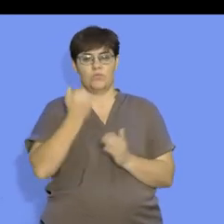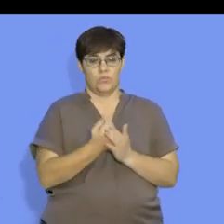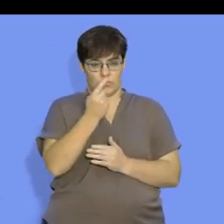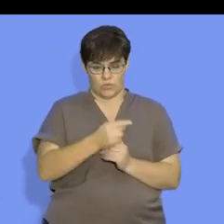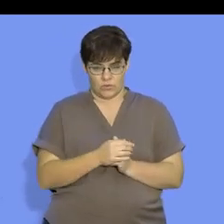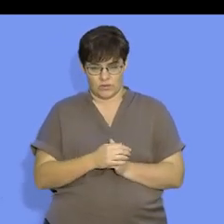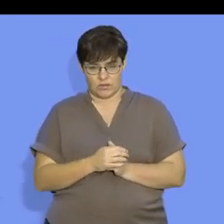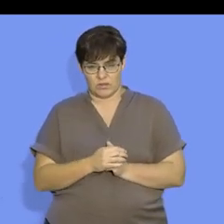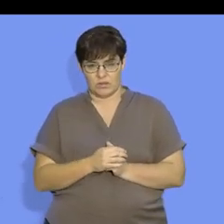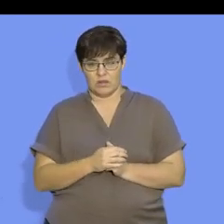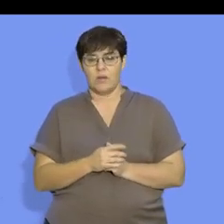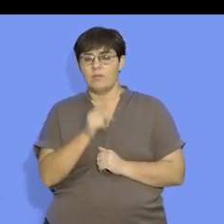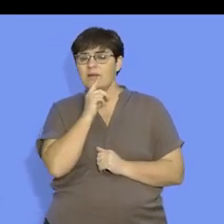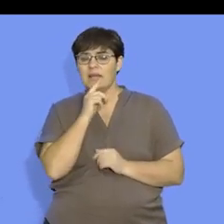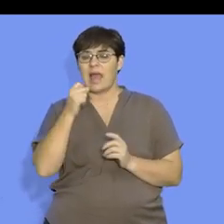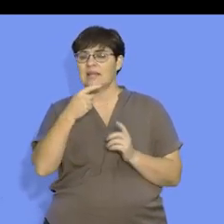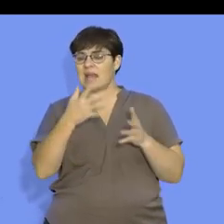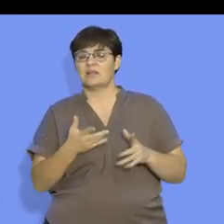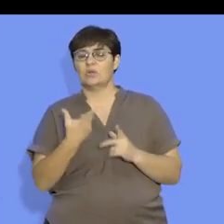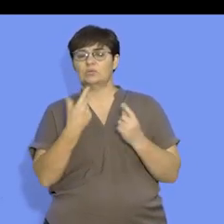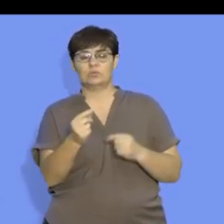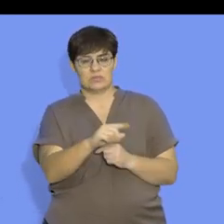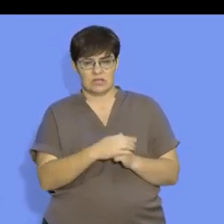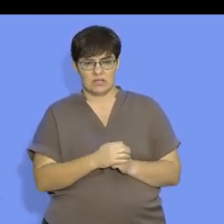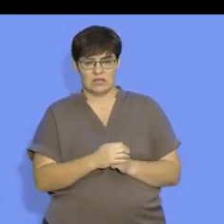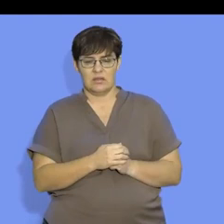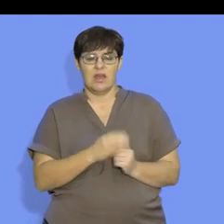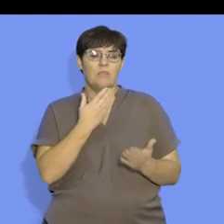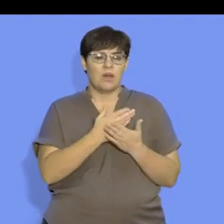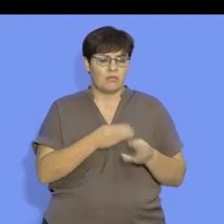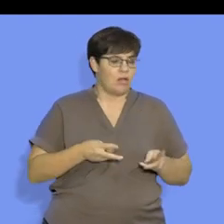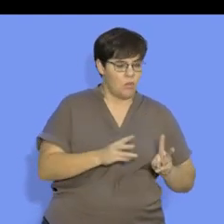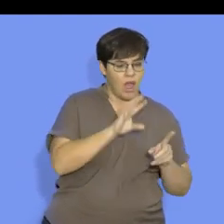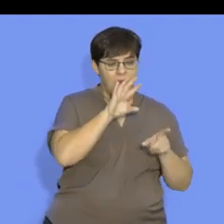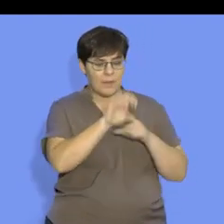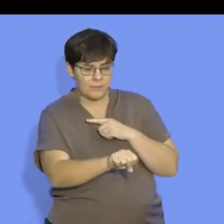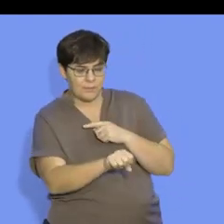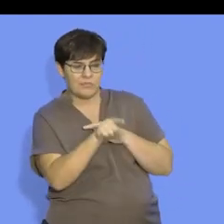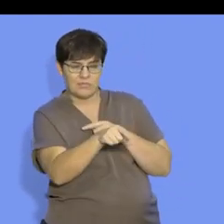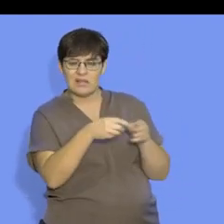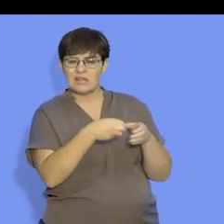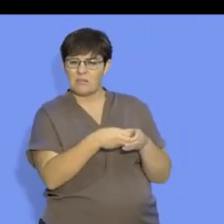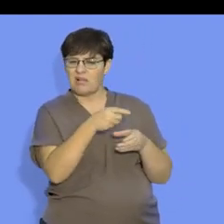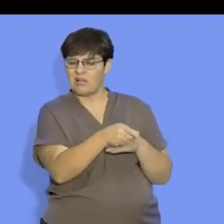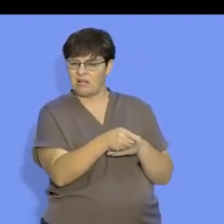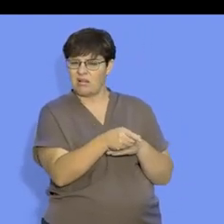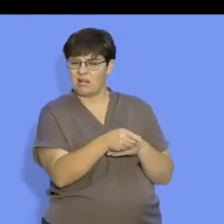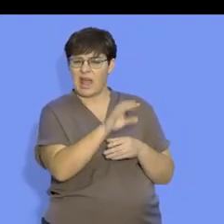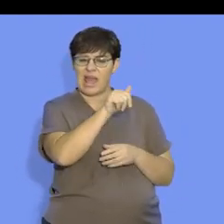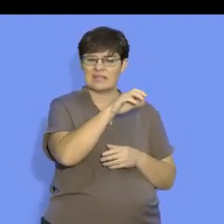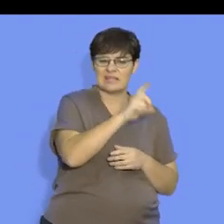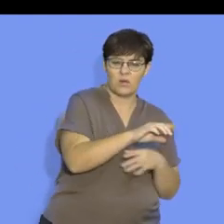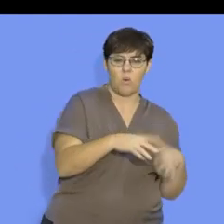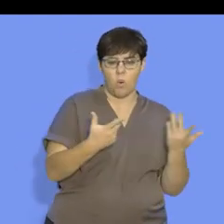new things in investigation. But what do indicators do? They provide a practical way to determine whether a sample of a